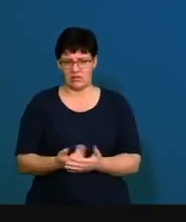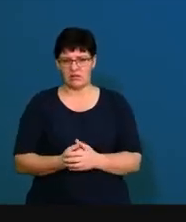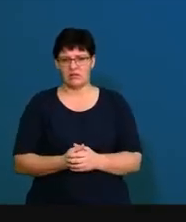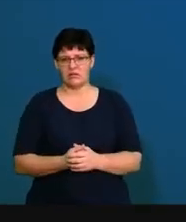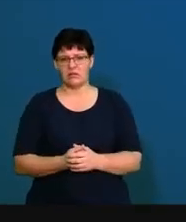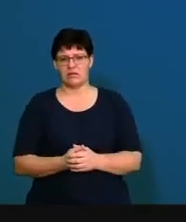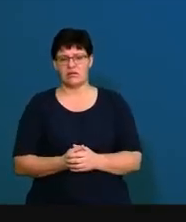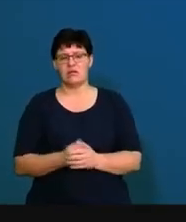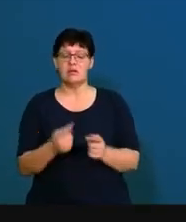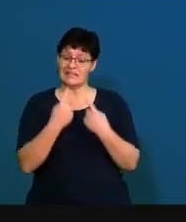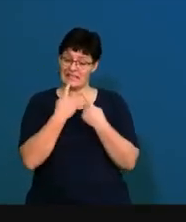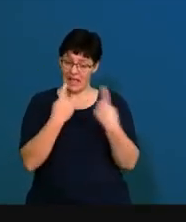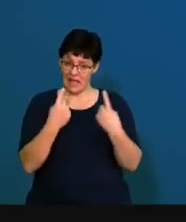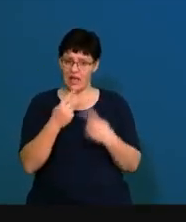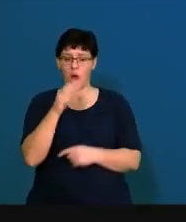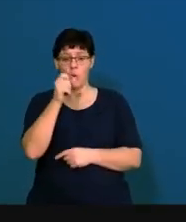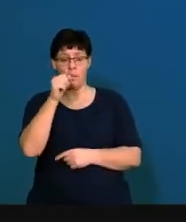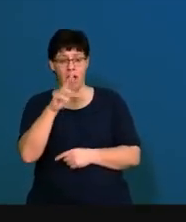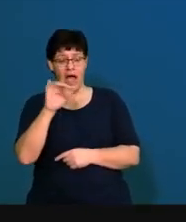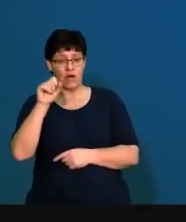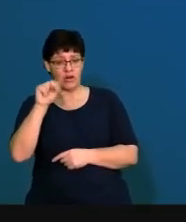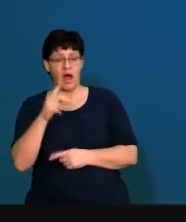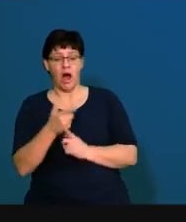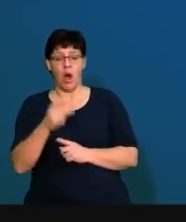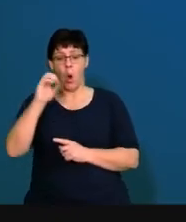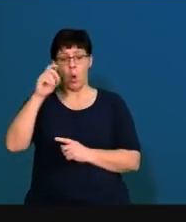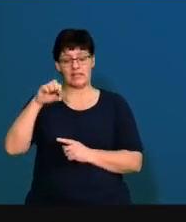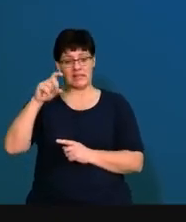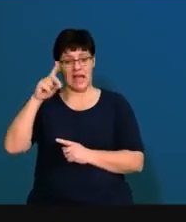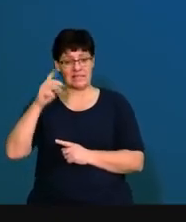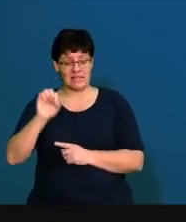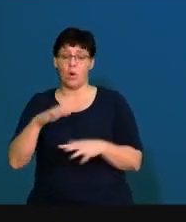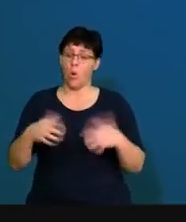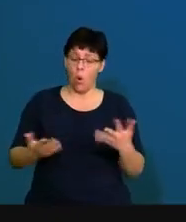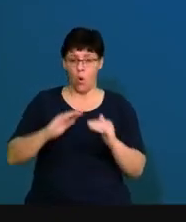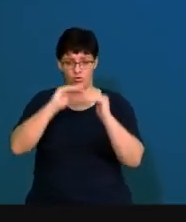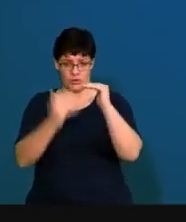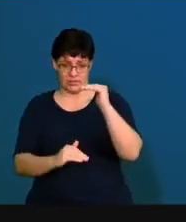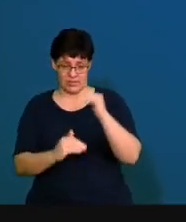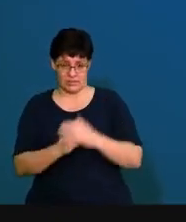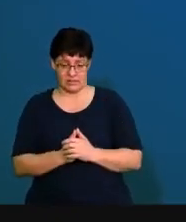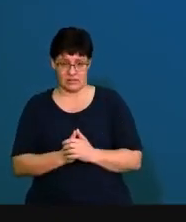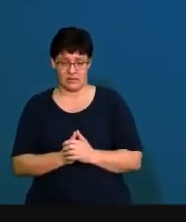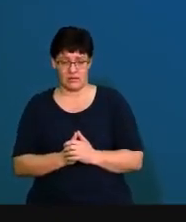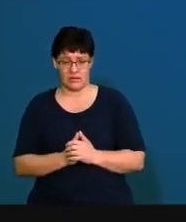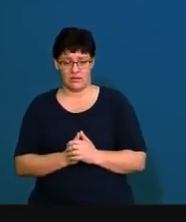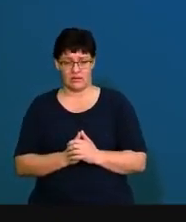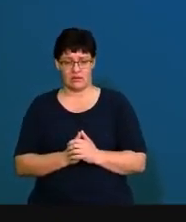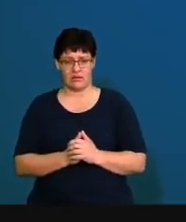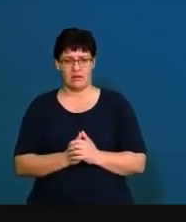know. State whether the copper ions are oxidized or reduced, okay?